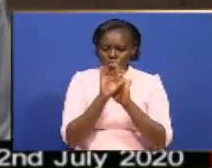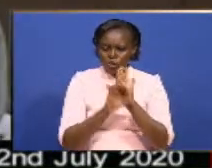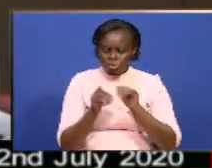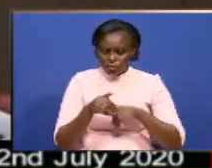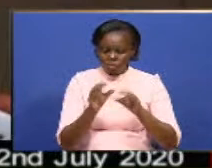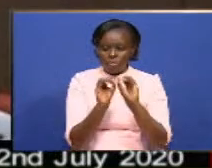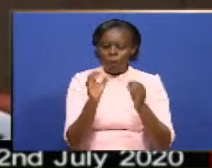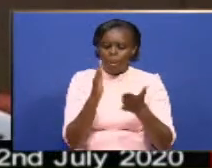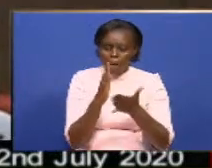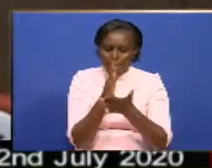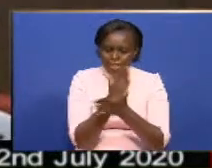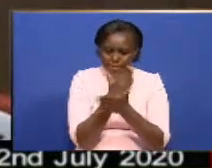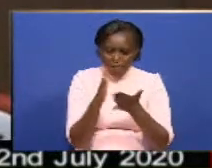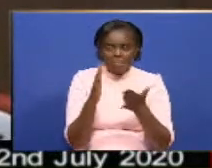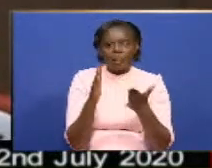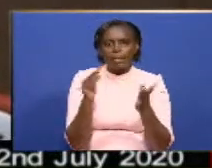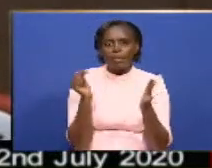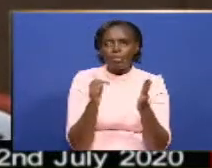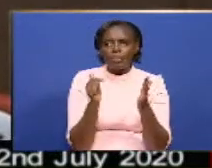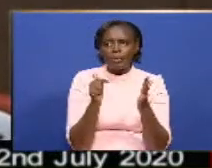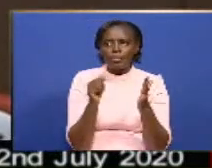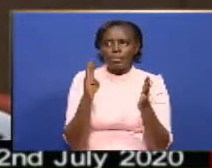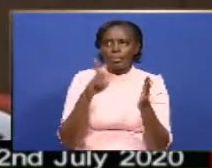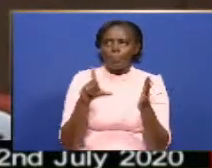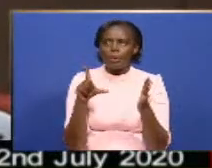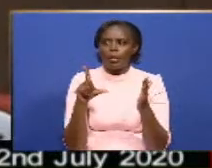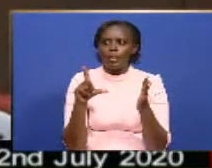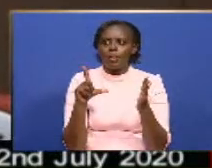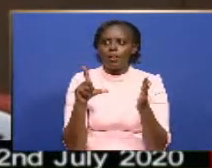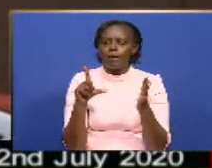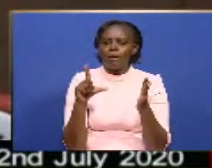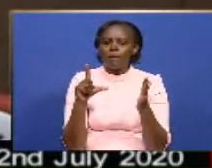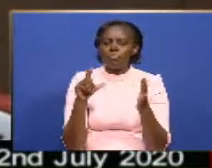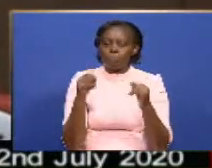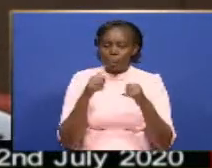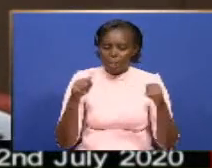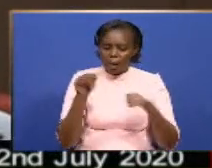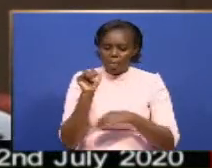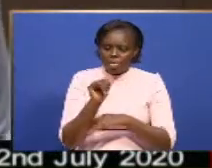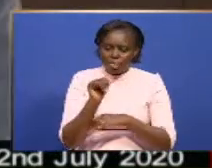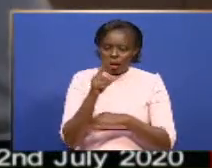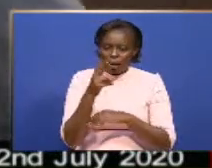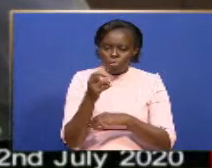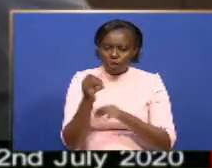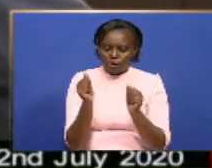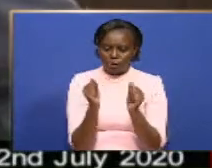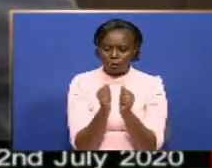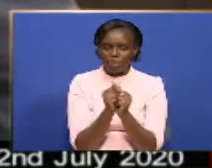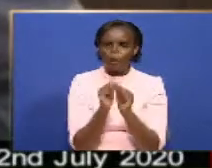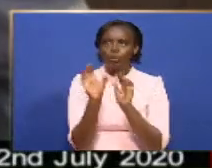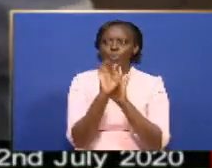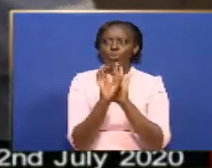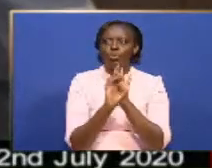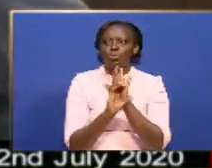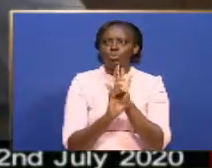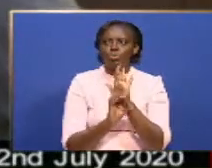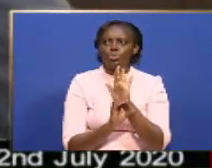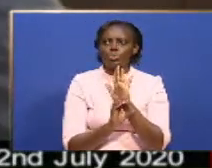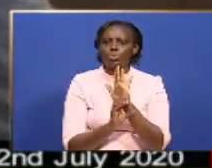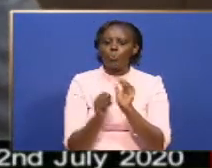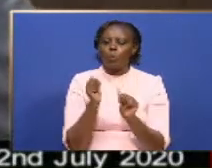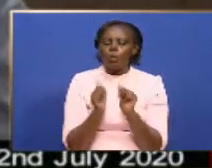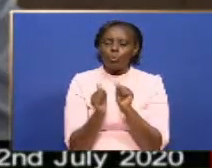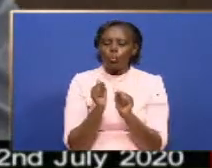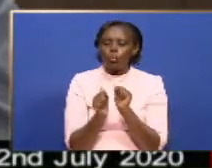So partly this bill will seek to align that to the 2010 Constitution, which